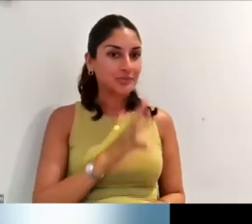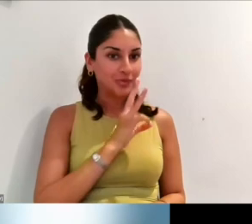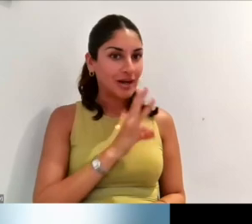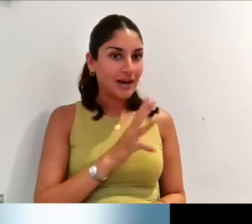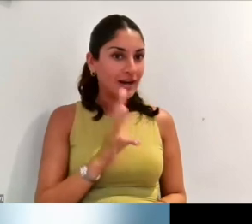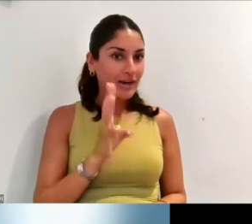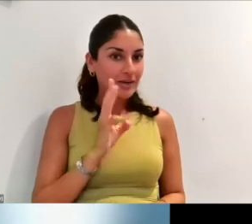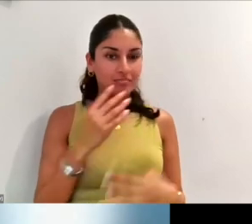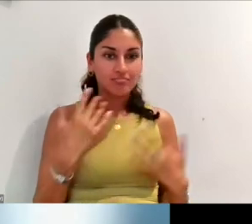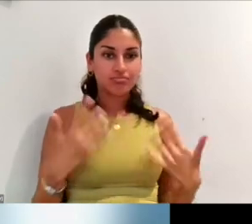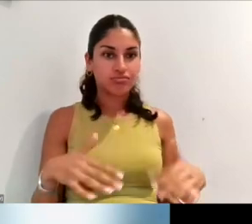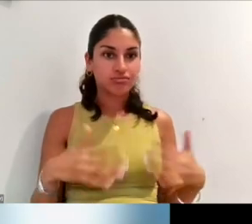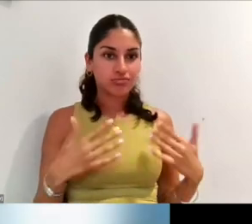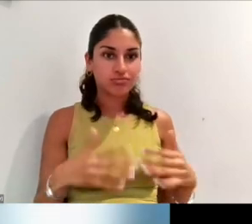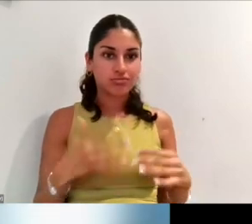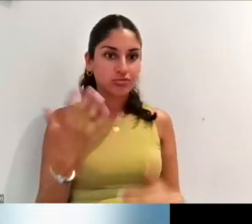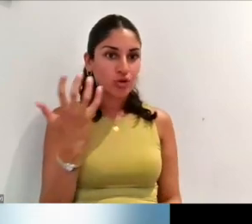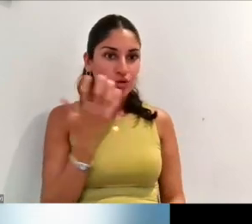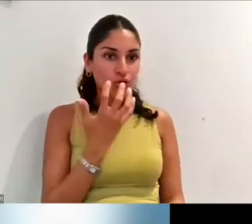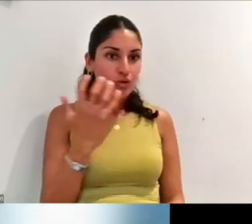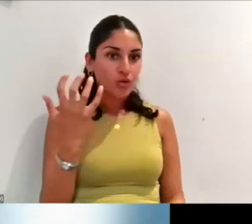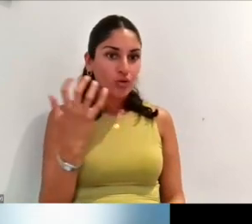Wow. Wow.